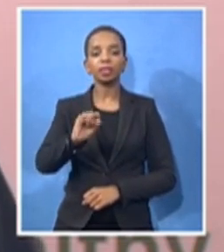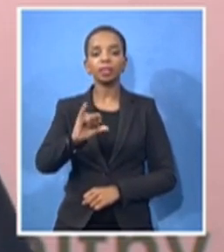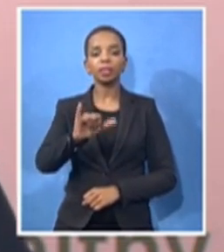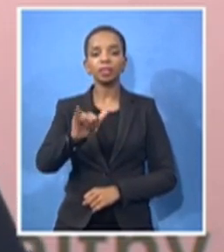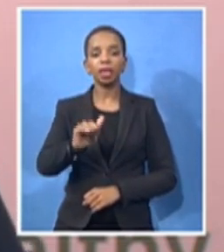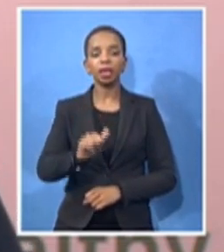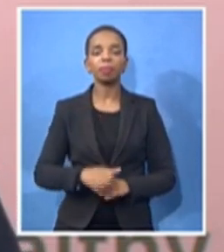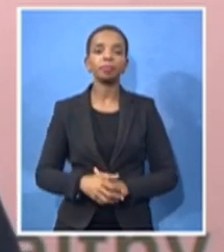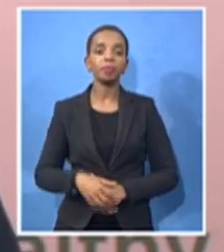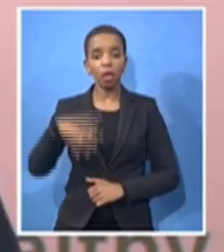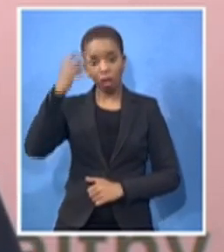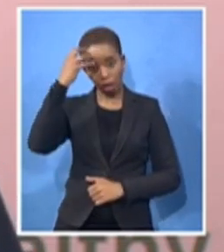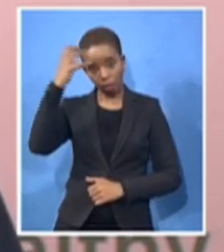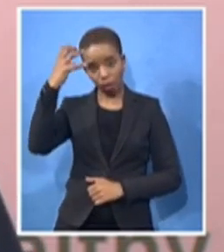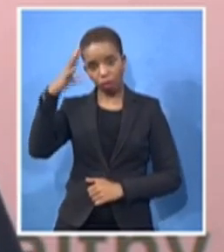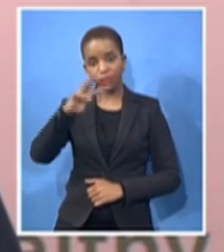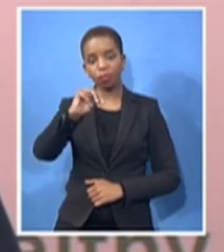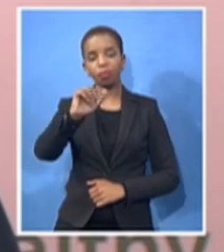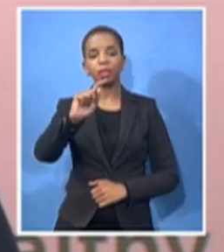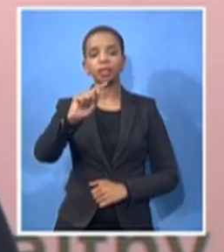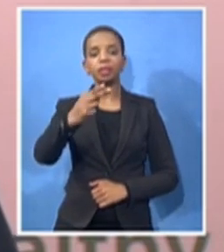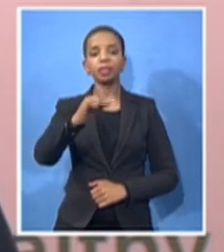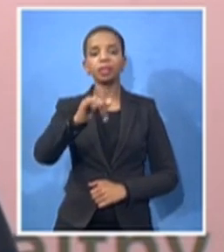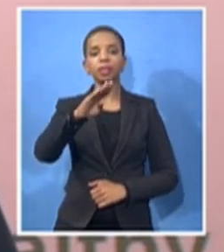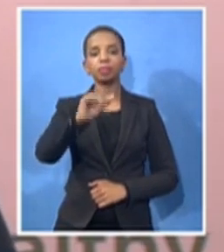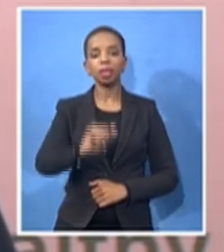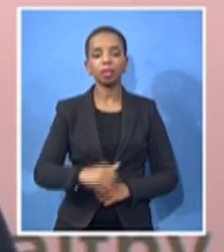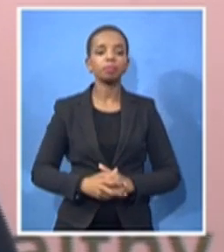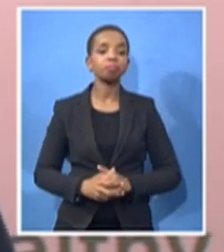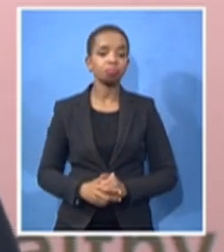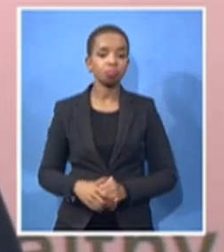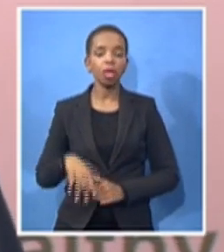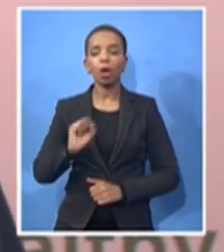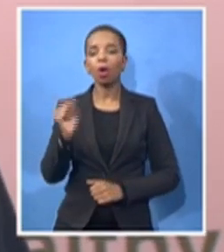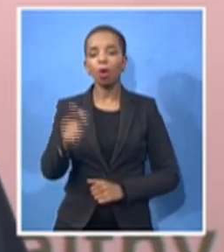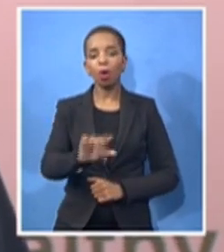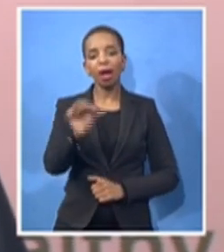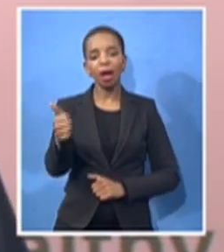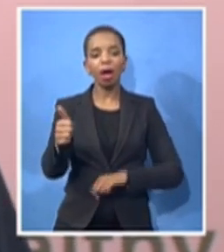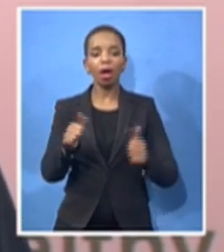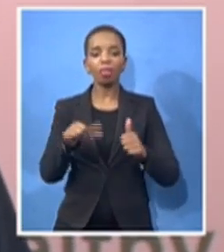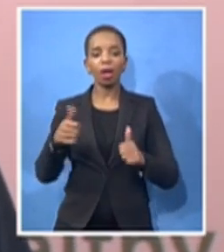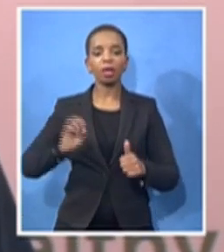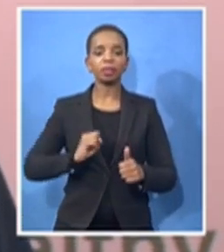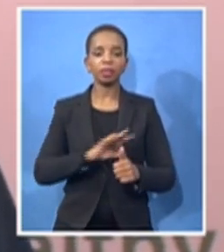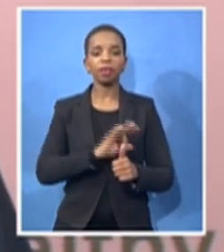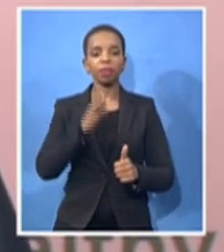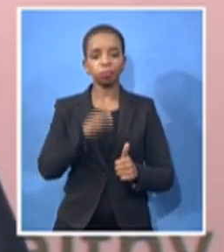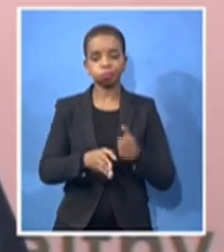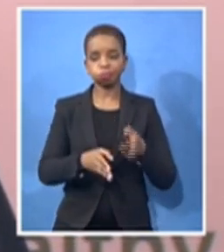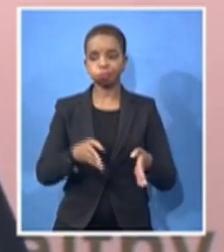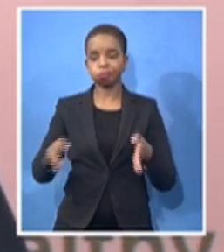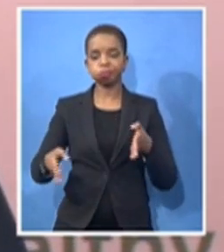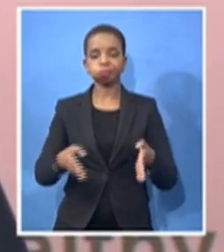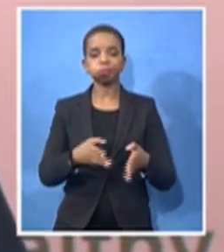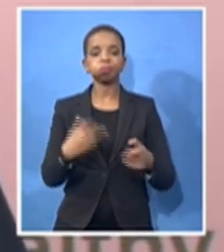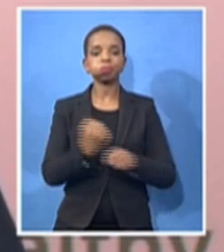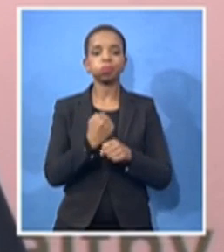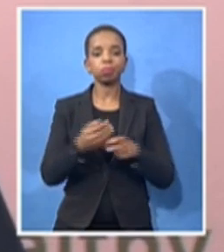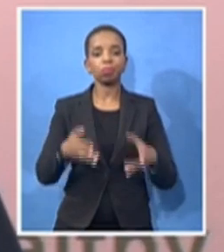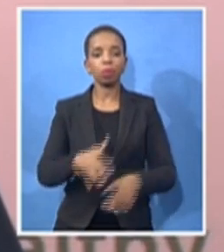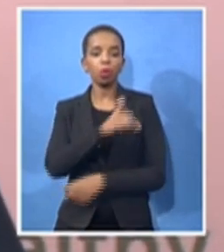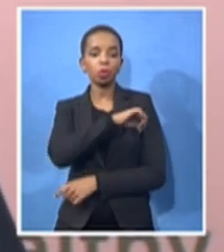and all other staff members present of Chris Hani Baragwanath Hospital, our